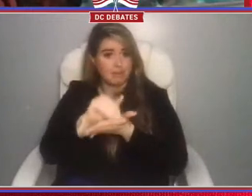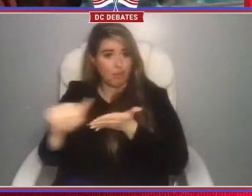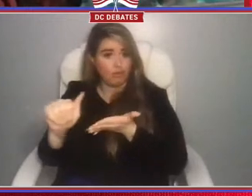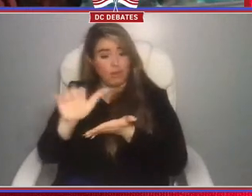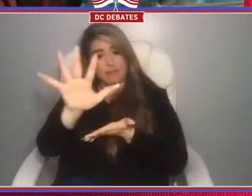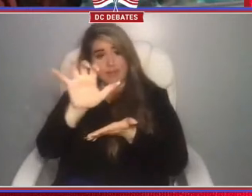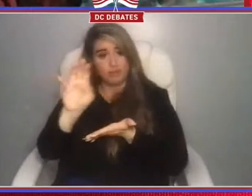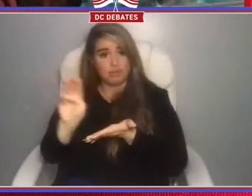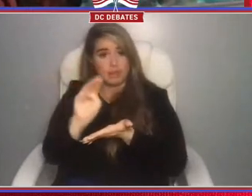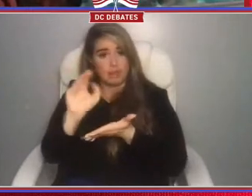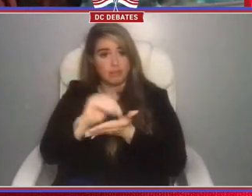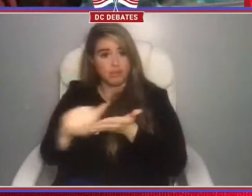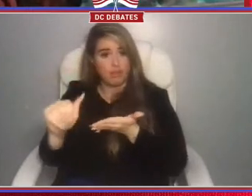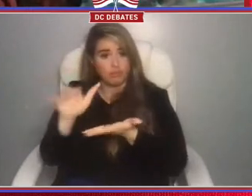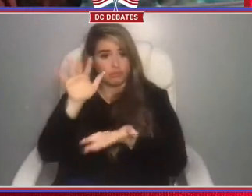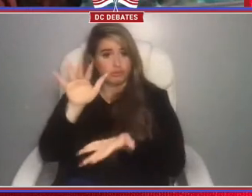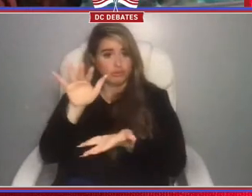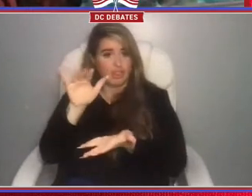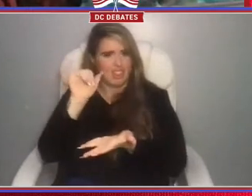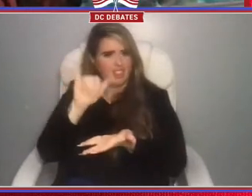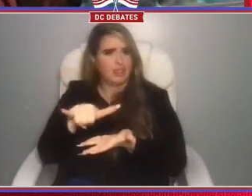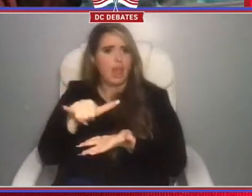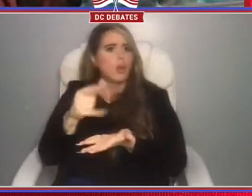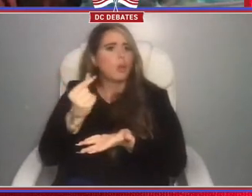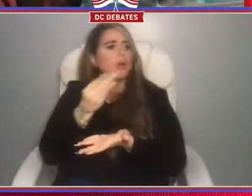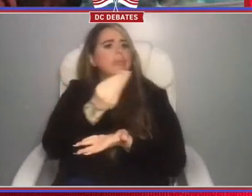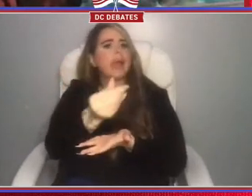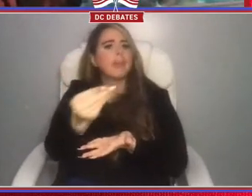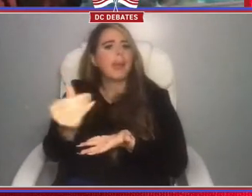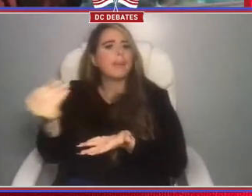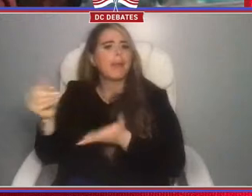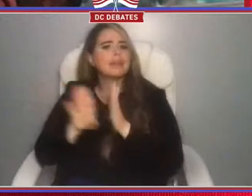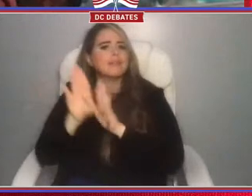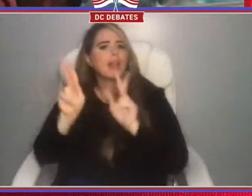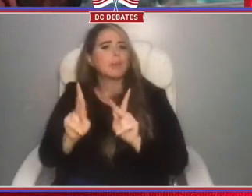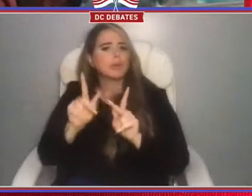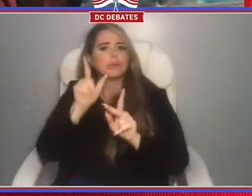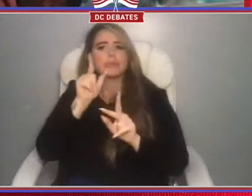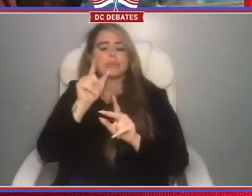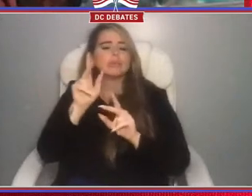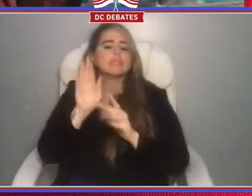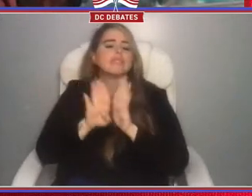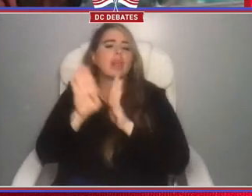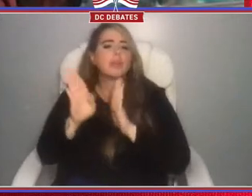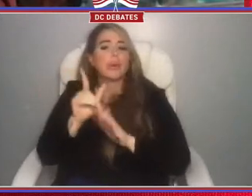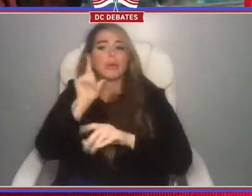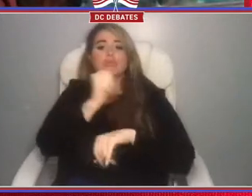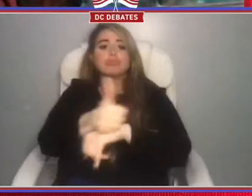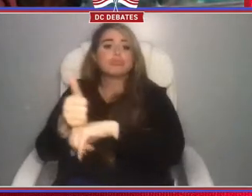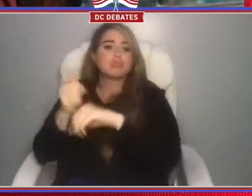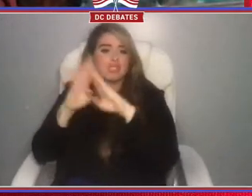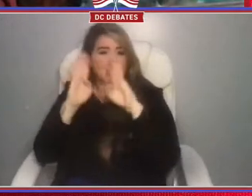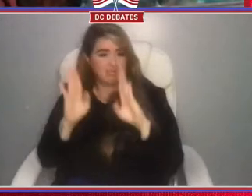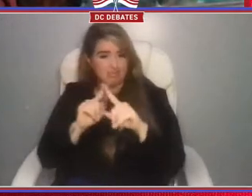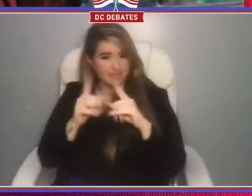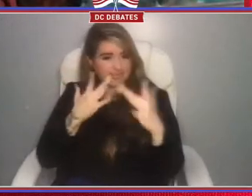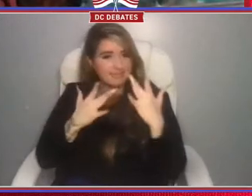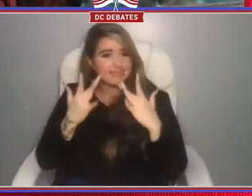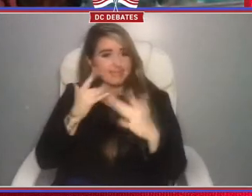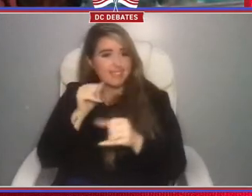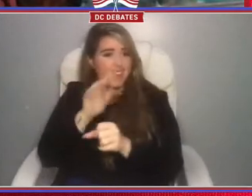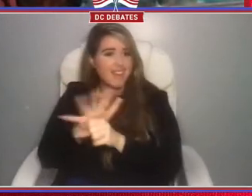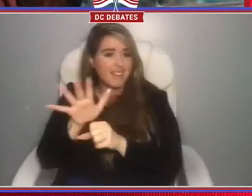has become a slush fund for developers in D.C. And when they build, we only found a few units that are in the development project